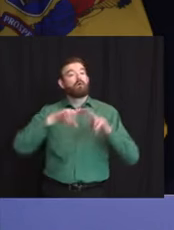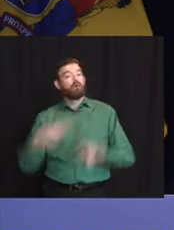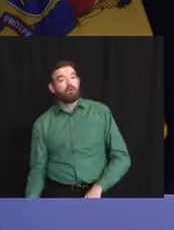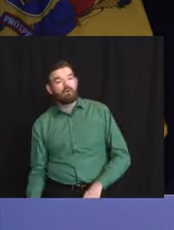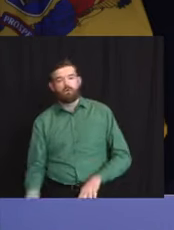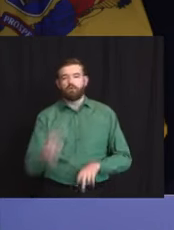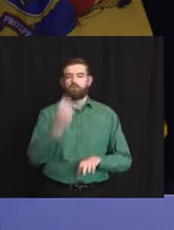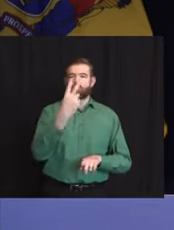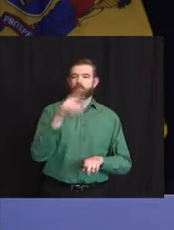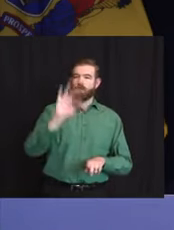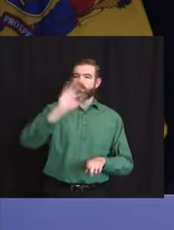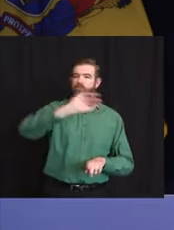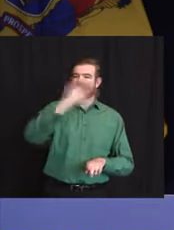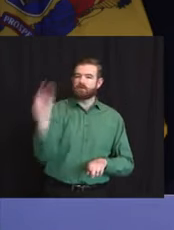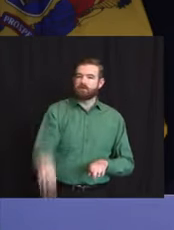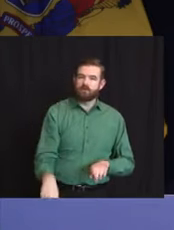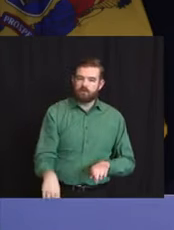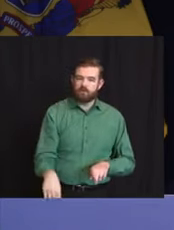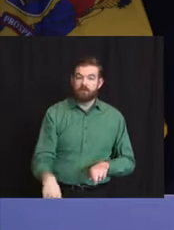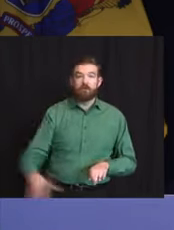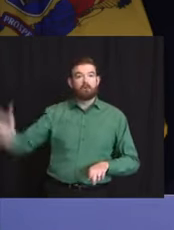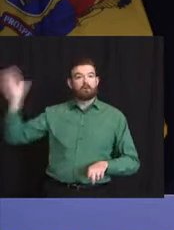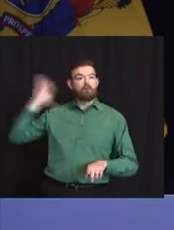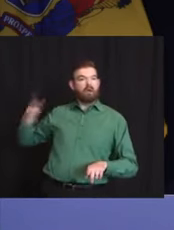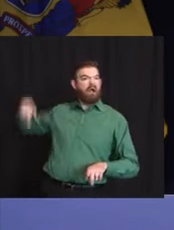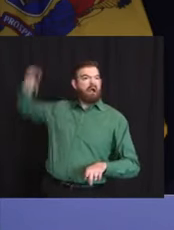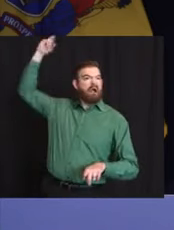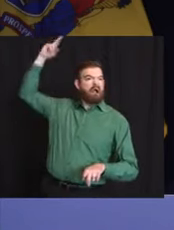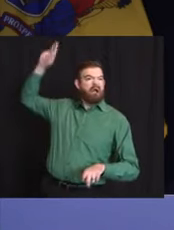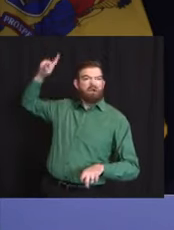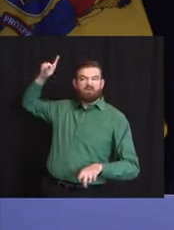1,705 on April 14 to